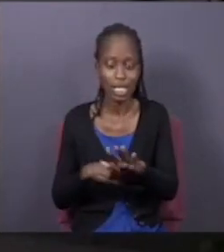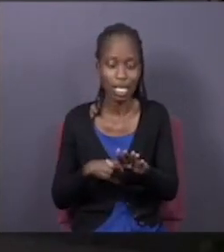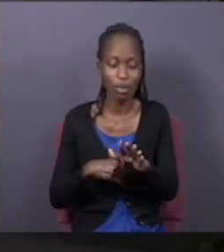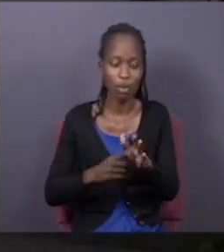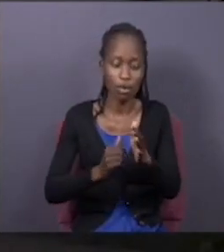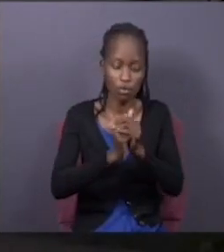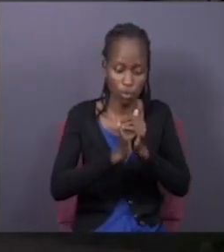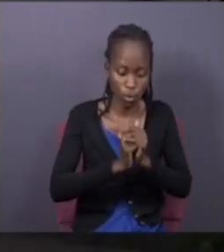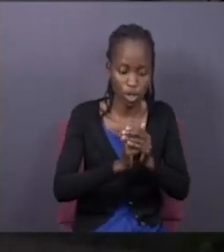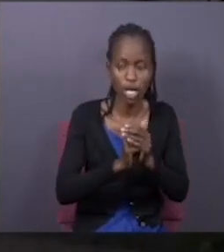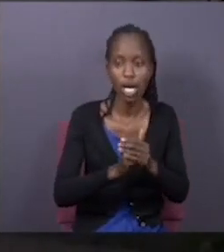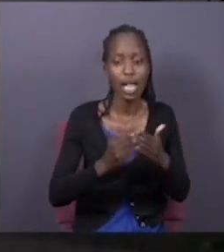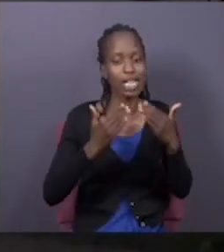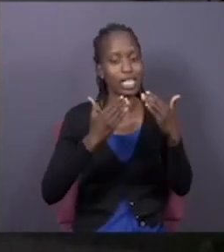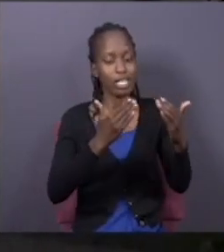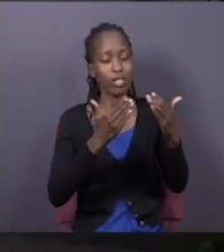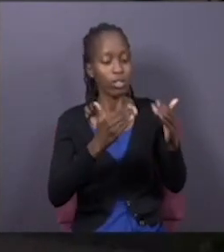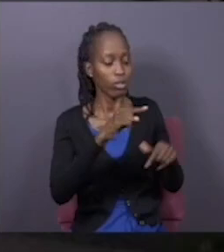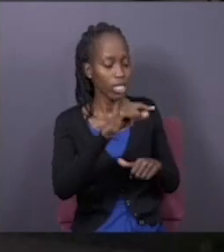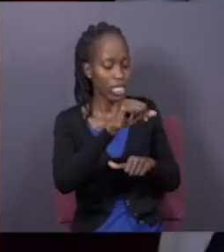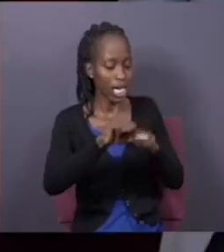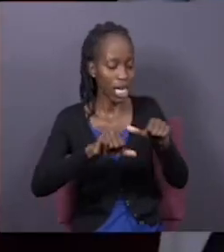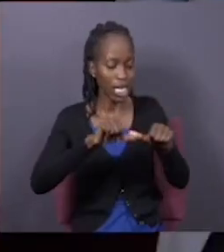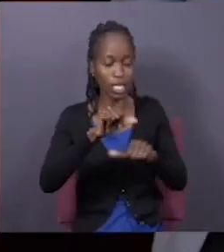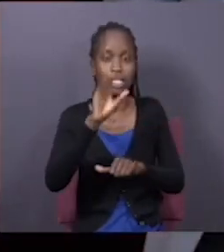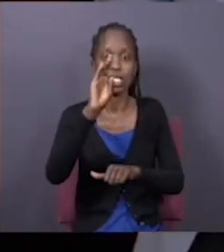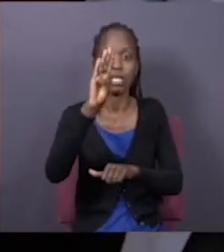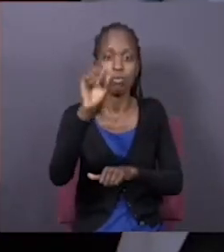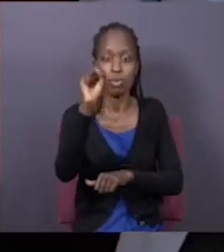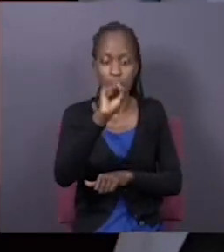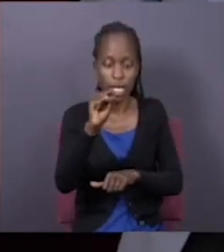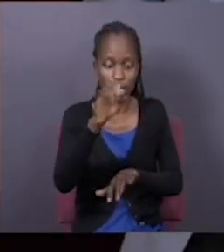worship. Many thanks to this anointed